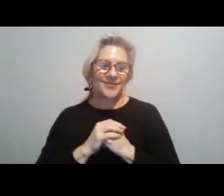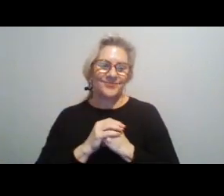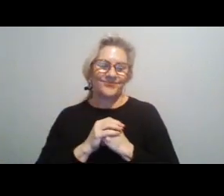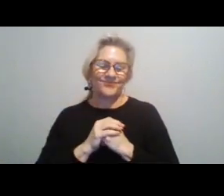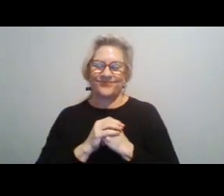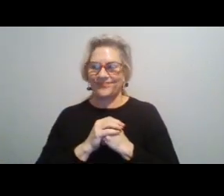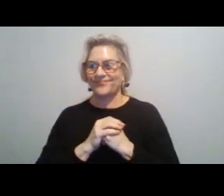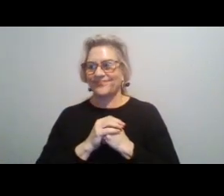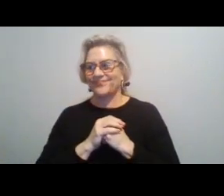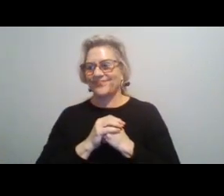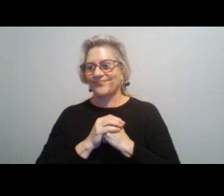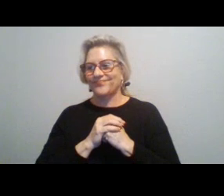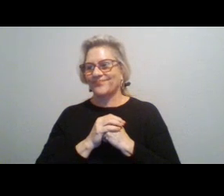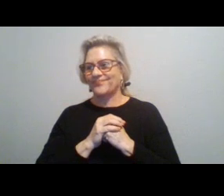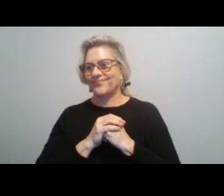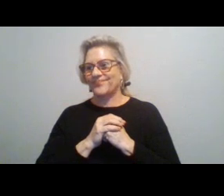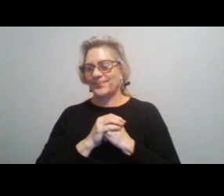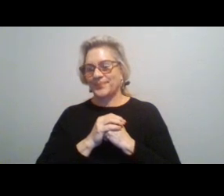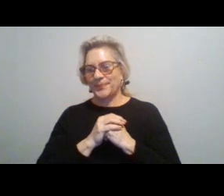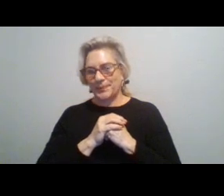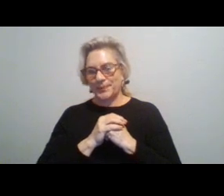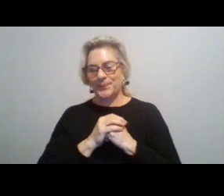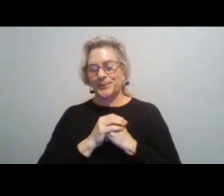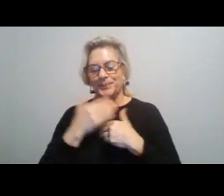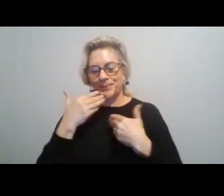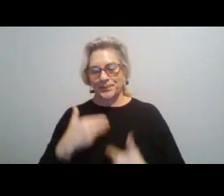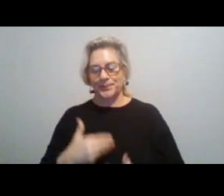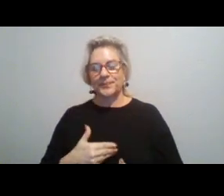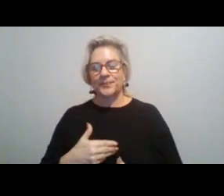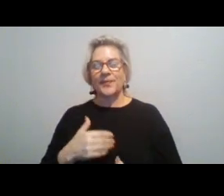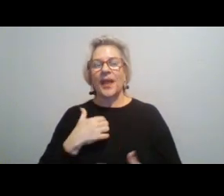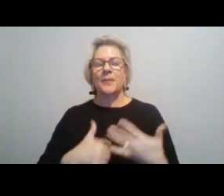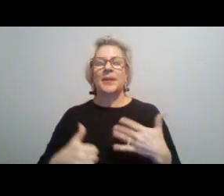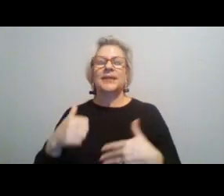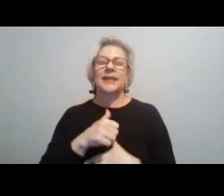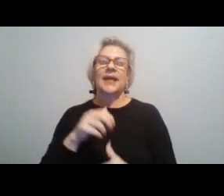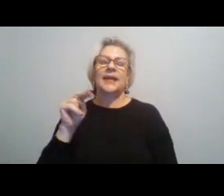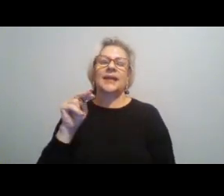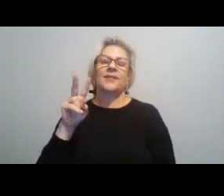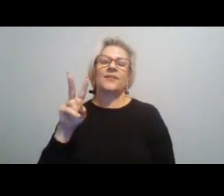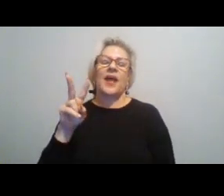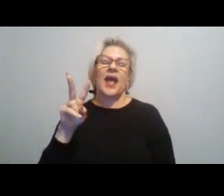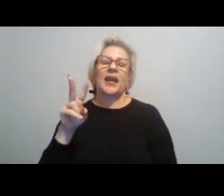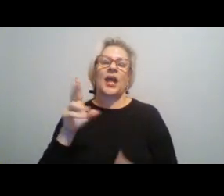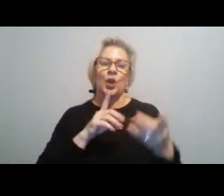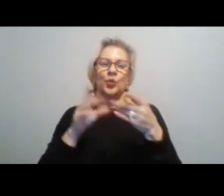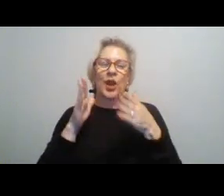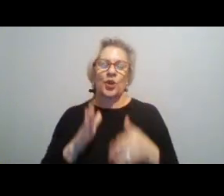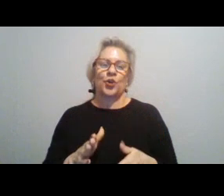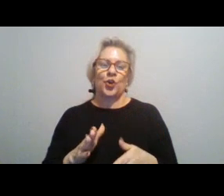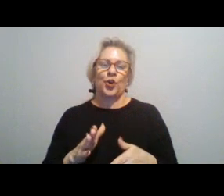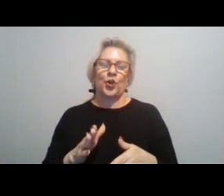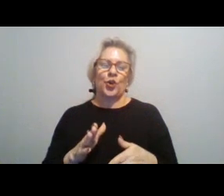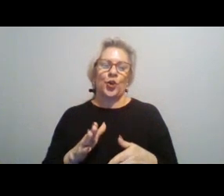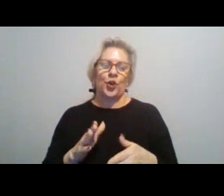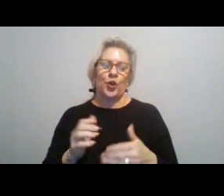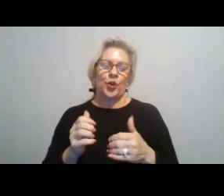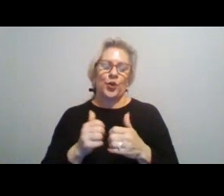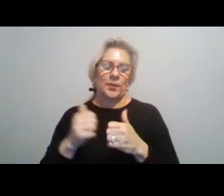Chair Eager, fellow commissioners, Mike Woodman, Executive Director of the Nevada County Transportation Commission. Just would like to thank